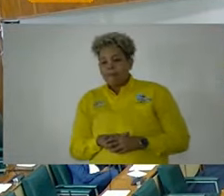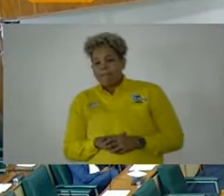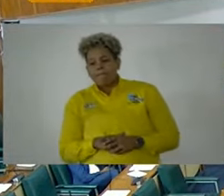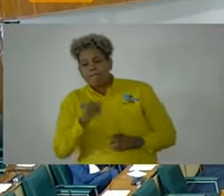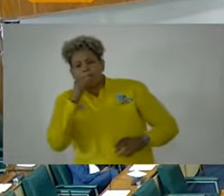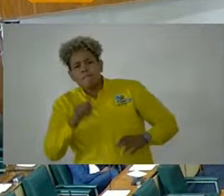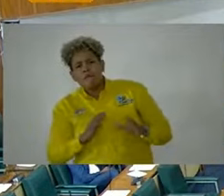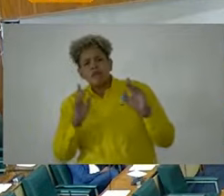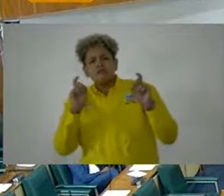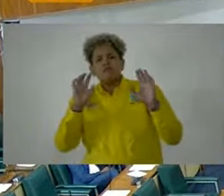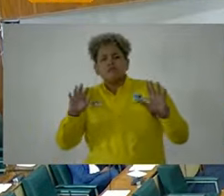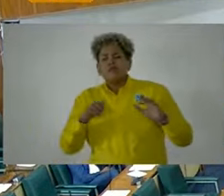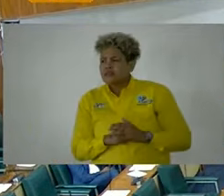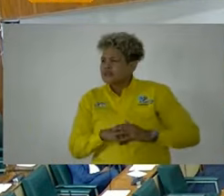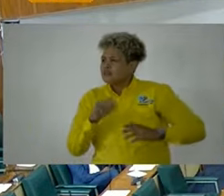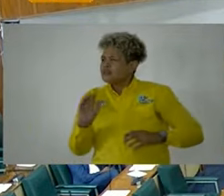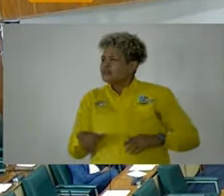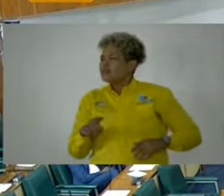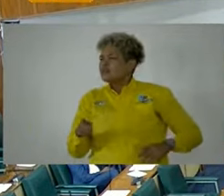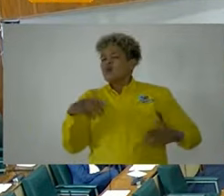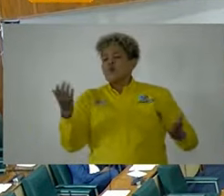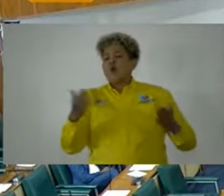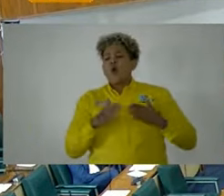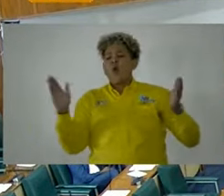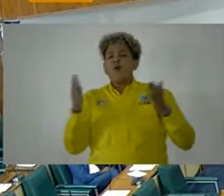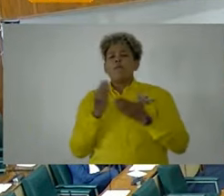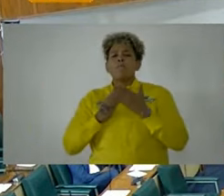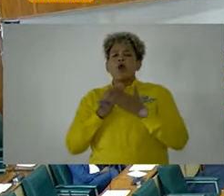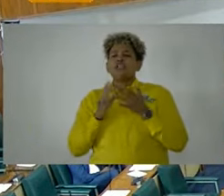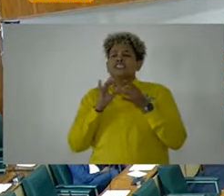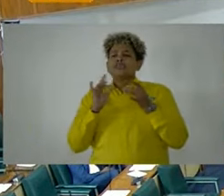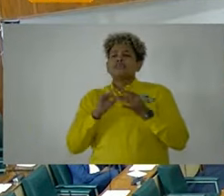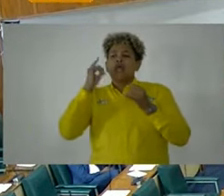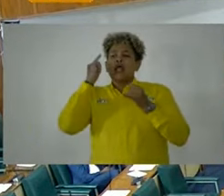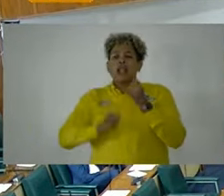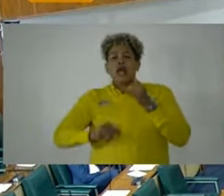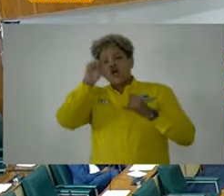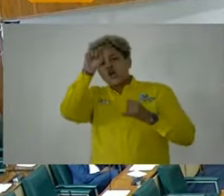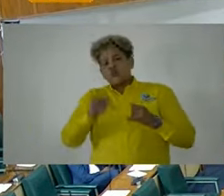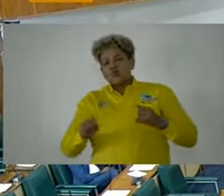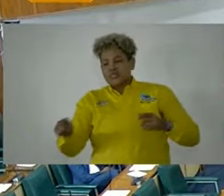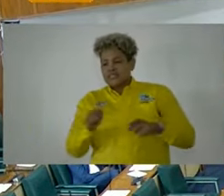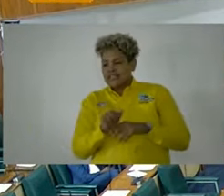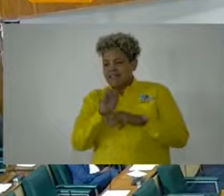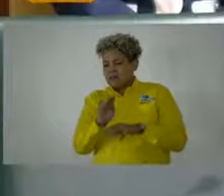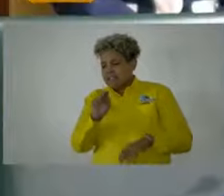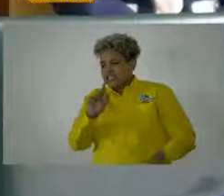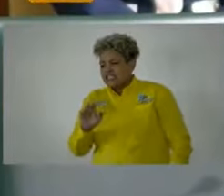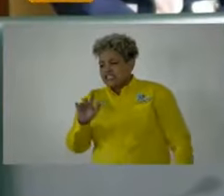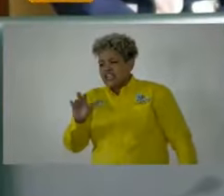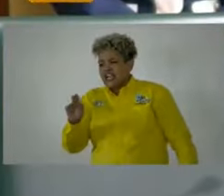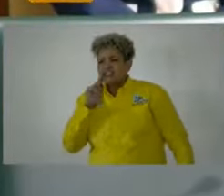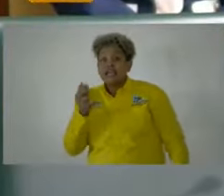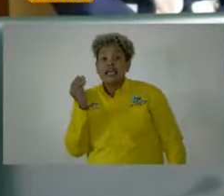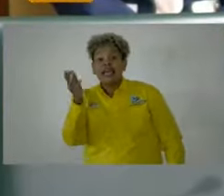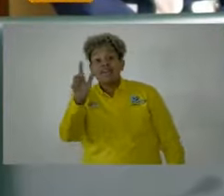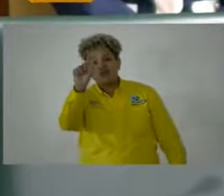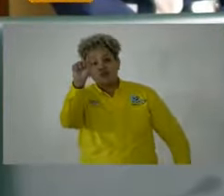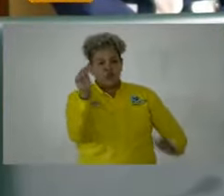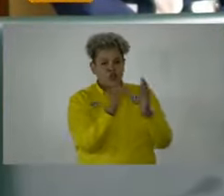Madam Speaker, in his opening budget speech last Tuesday, the minister announced a giveaway